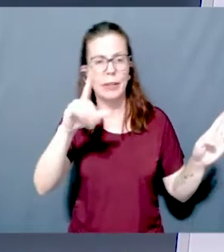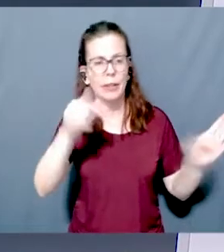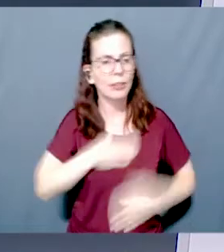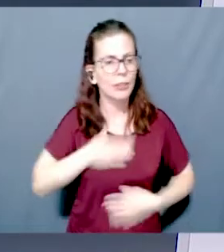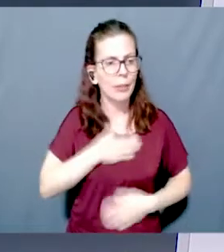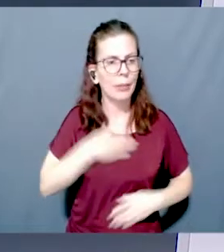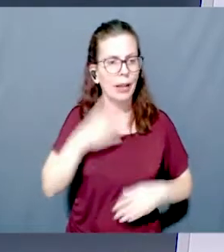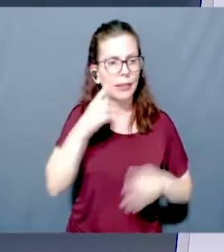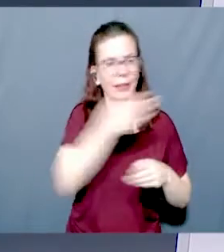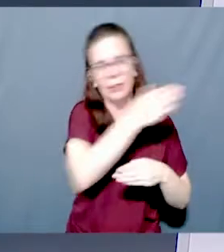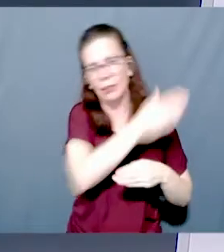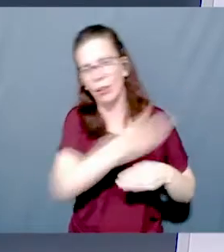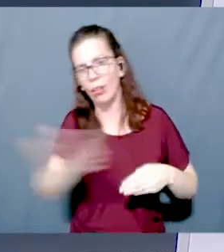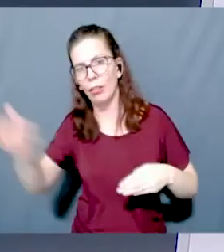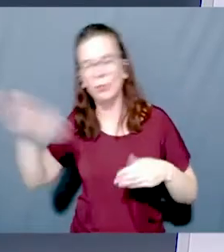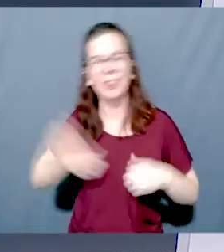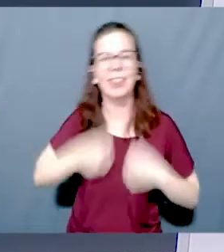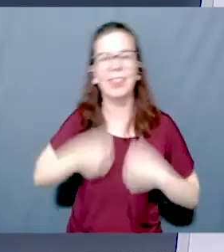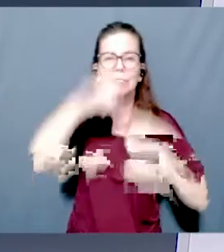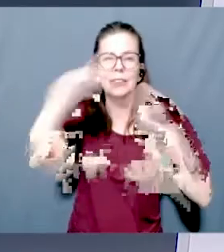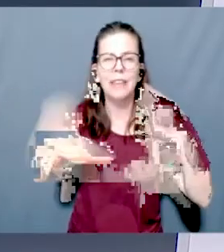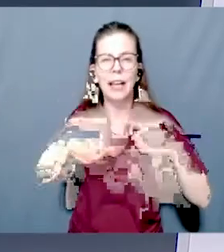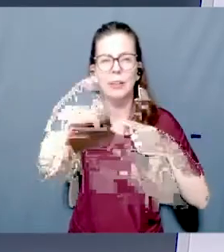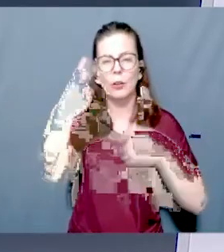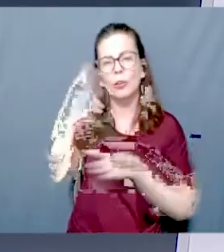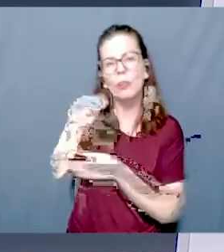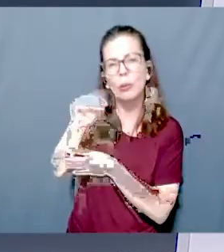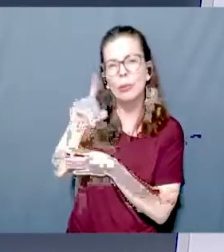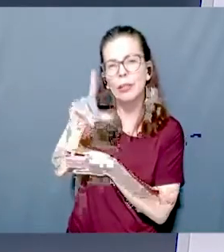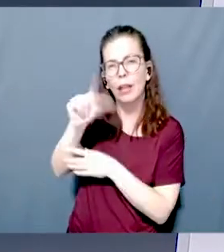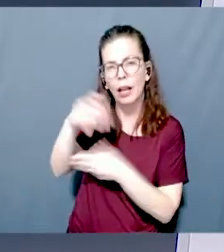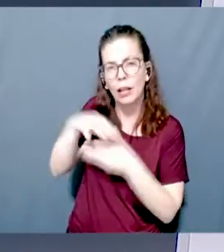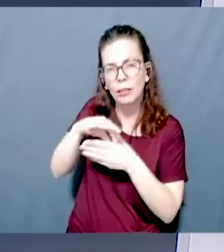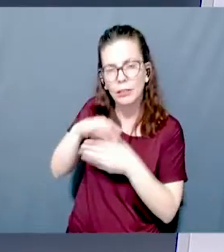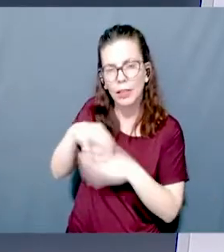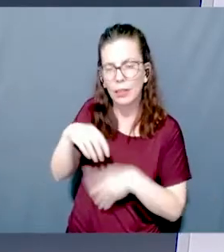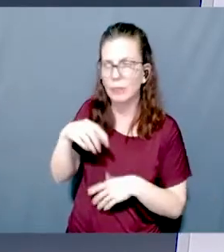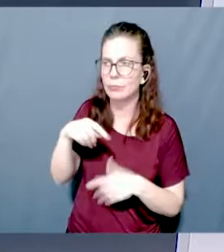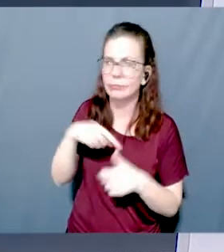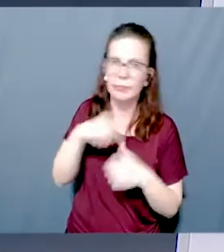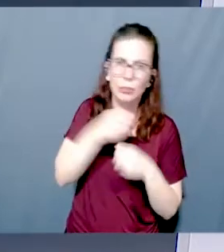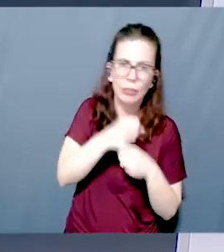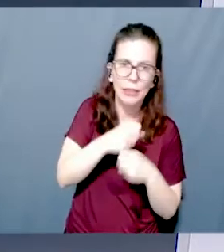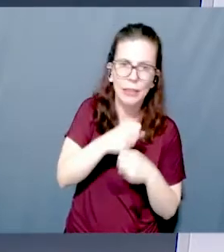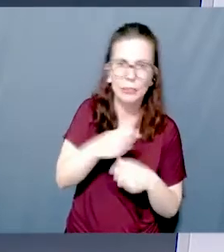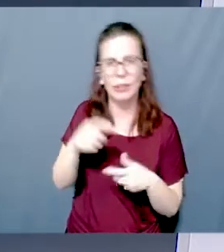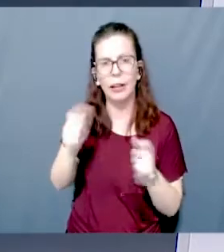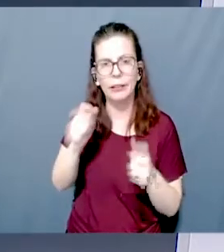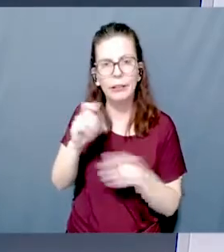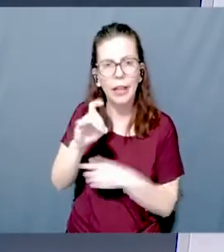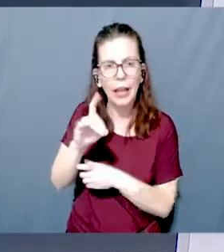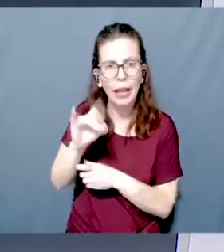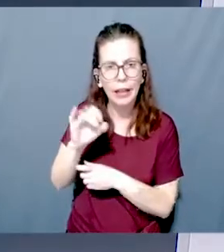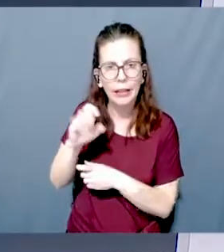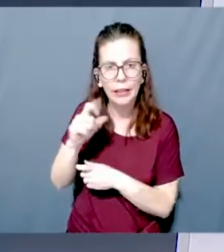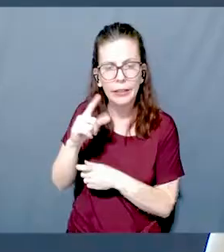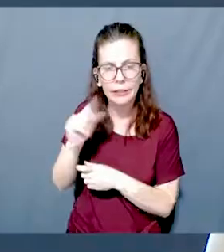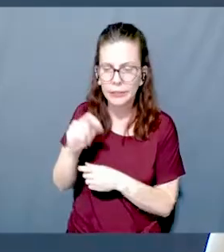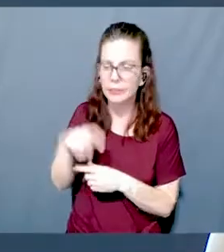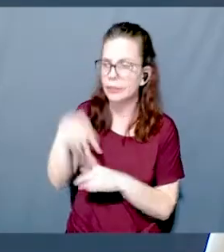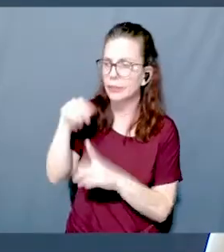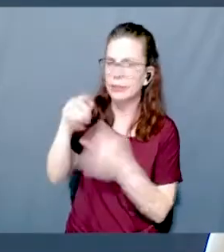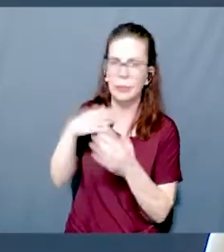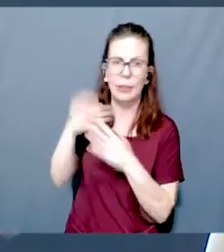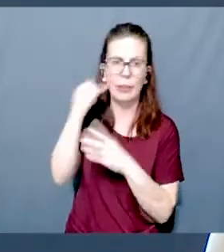life cycle of media content. So this could be the creation and editing of content, whether that's content that comes right off of a